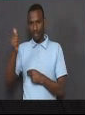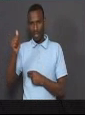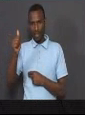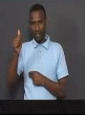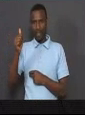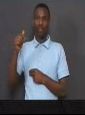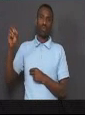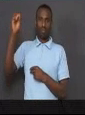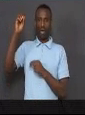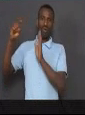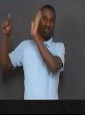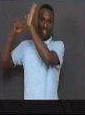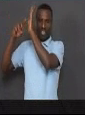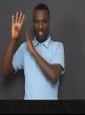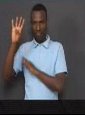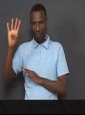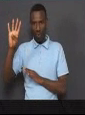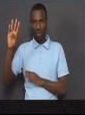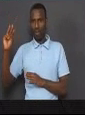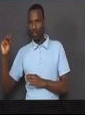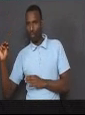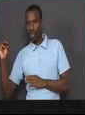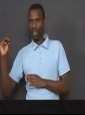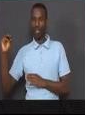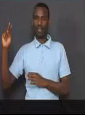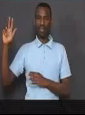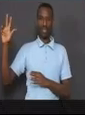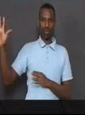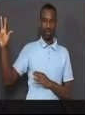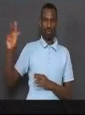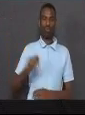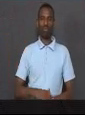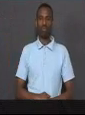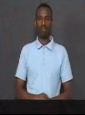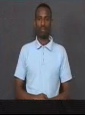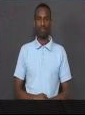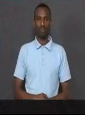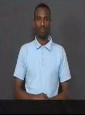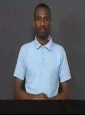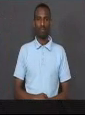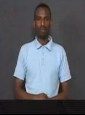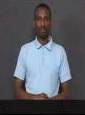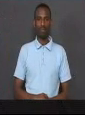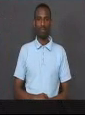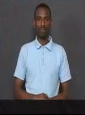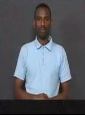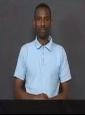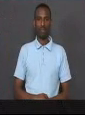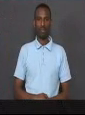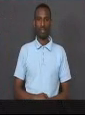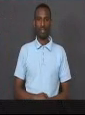3.0 times 10 to the power of -4 cubic meters.